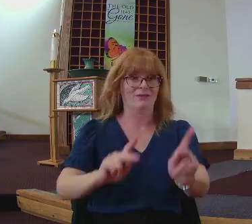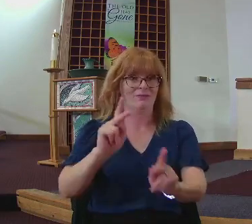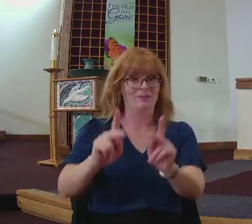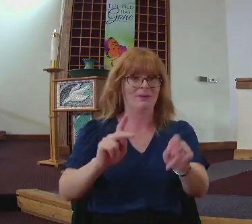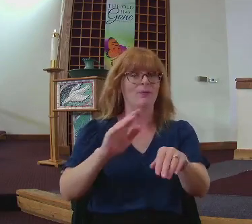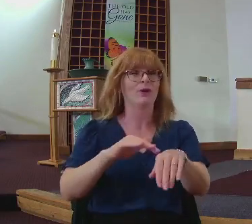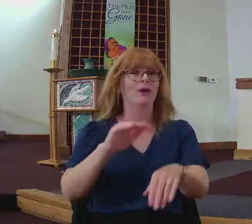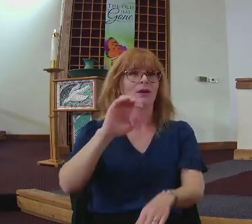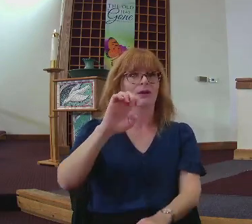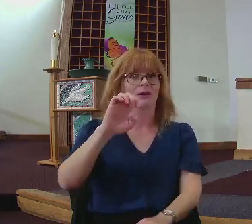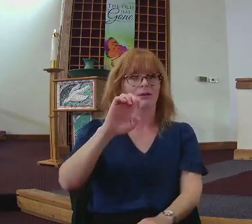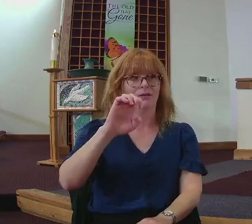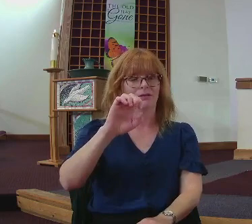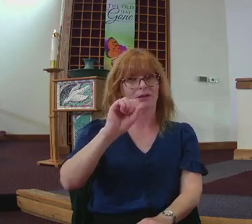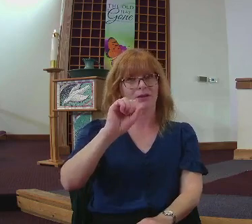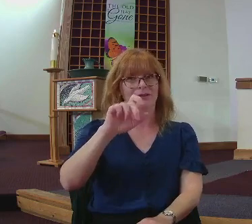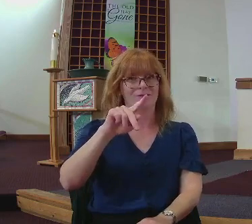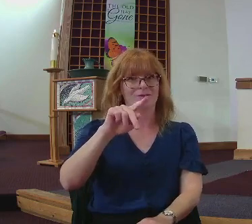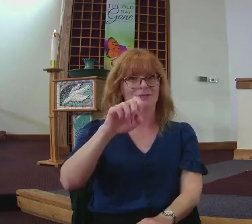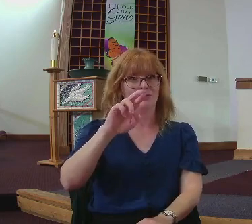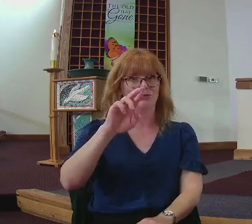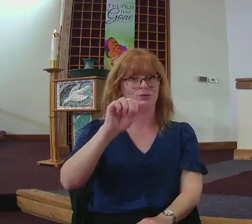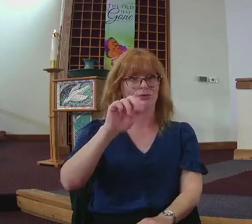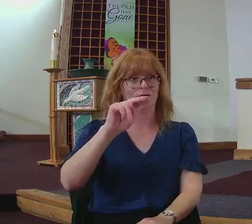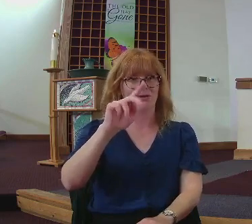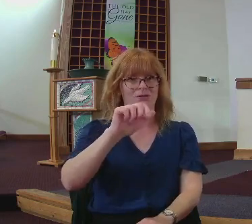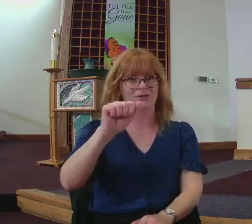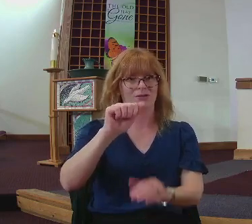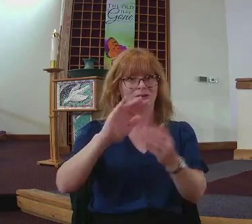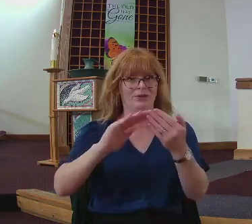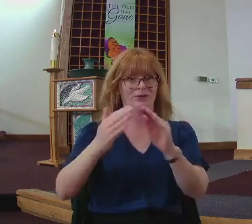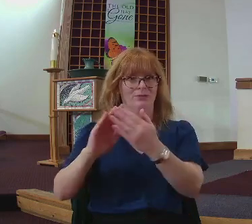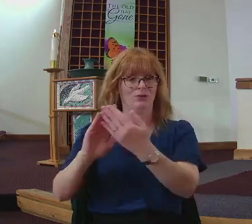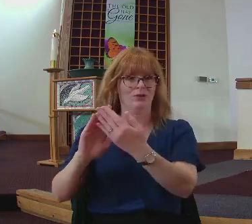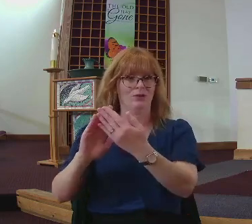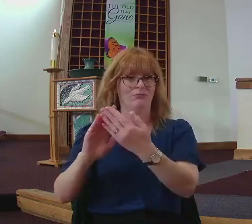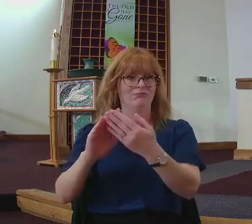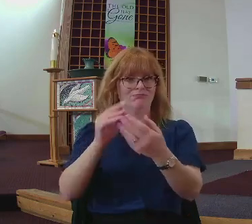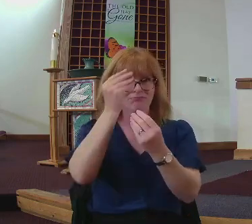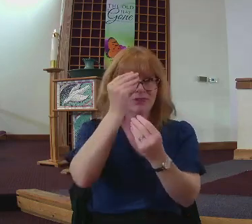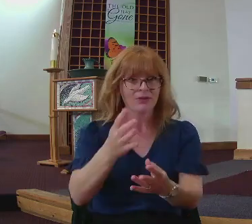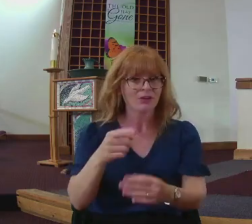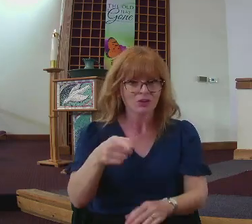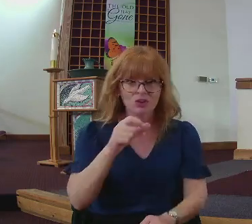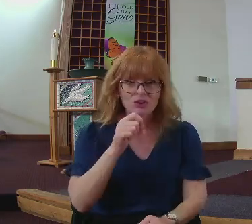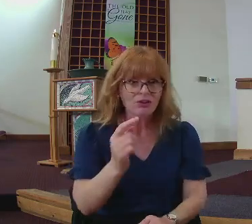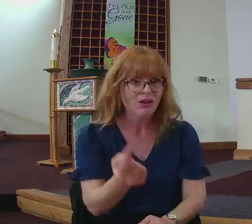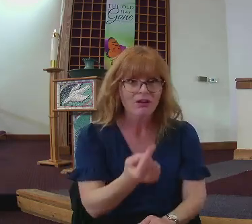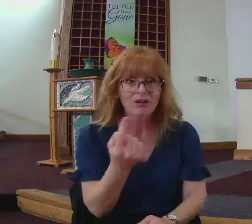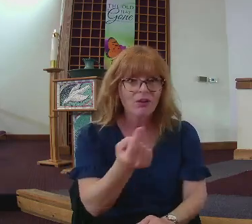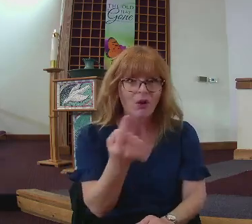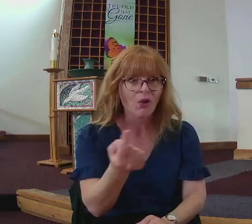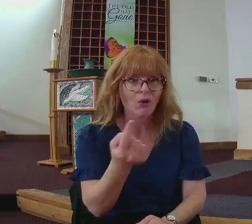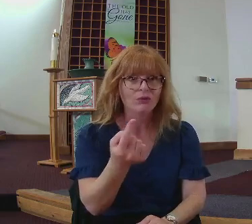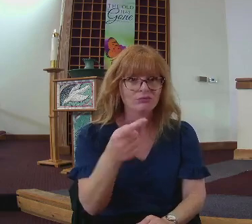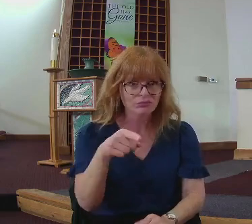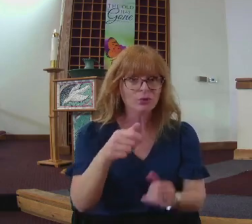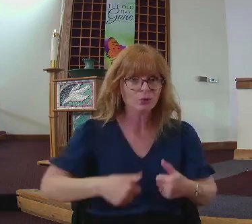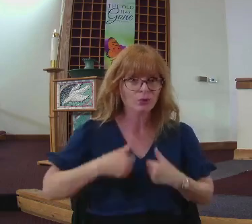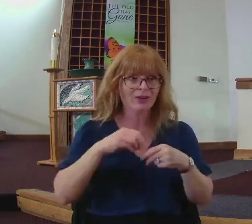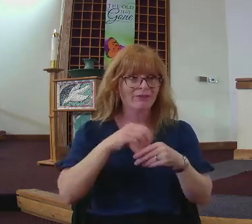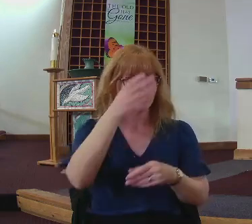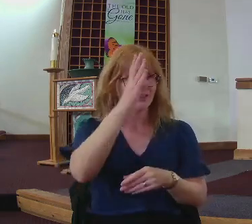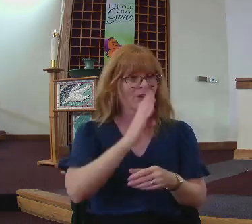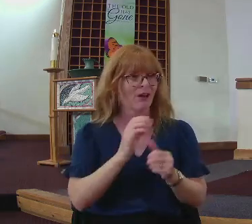community know that just as we said this morning, we are not alone. We live in God's world, so do they. And they live there